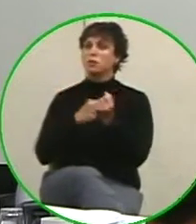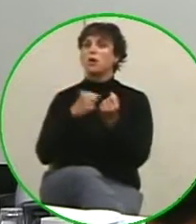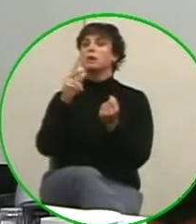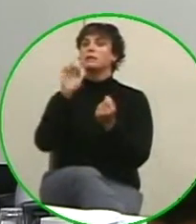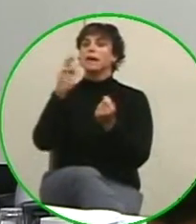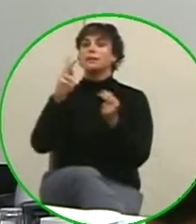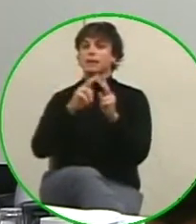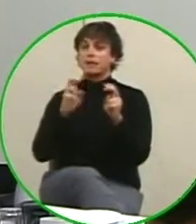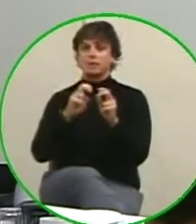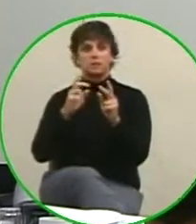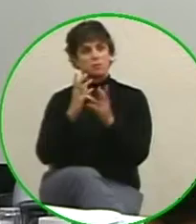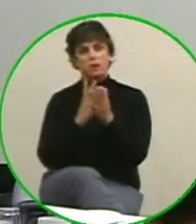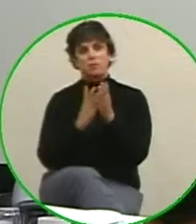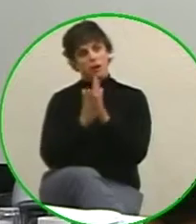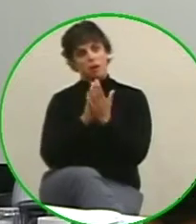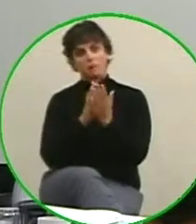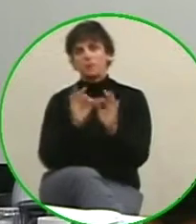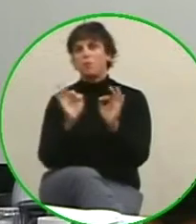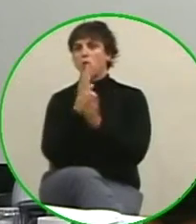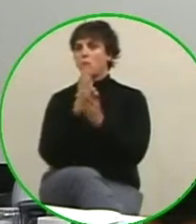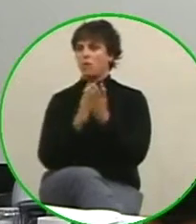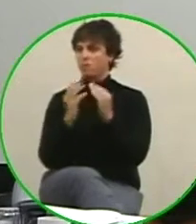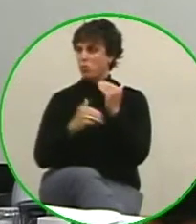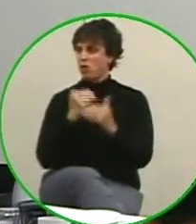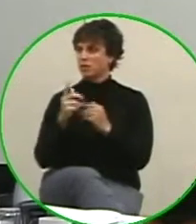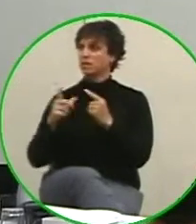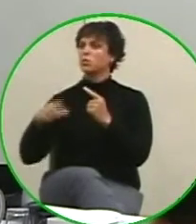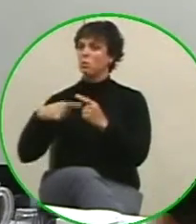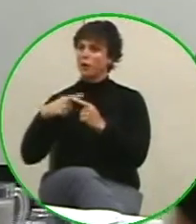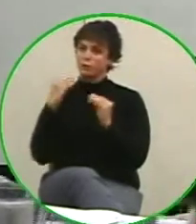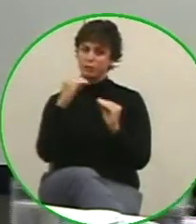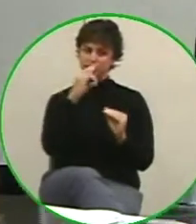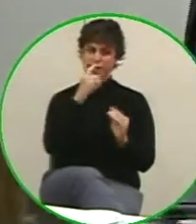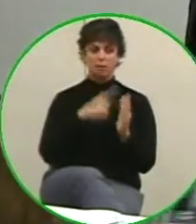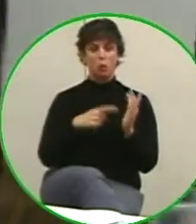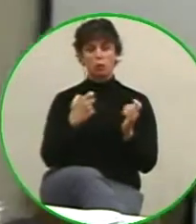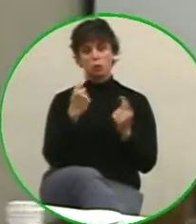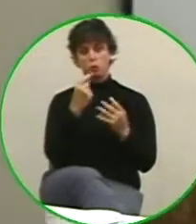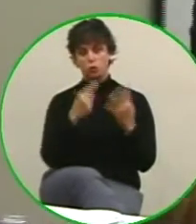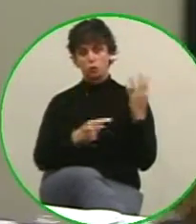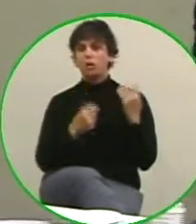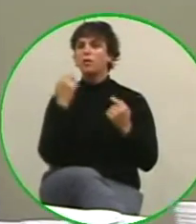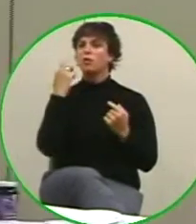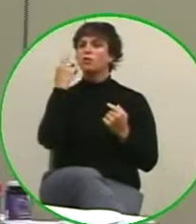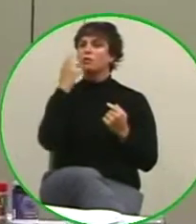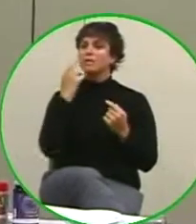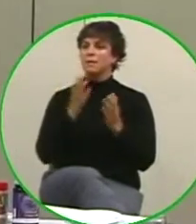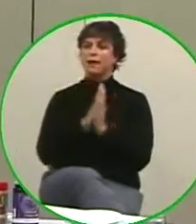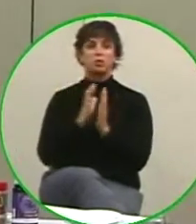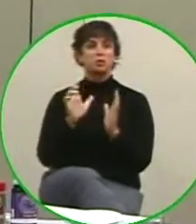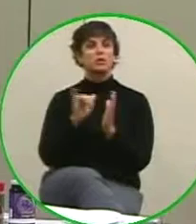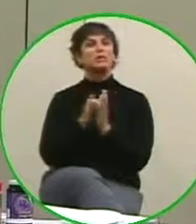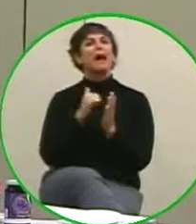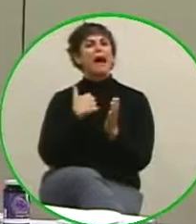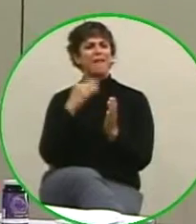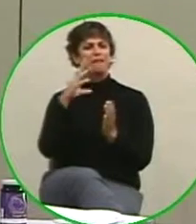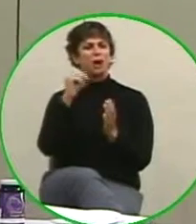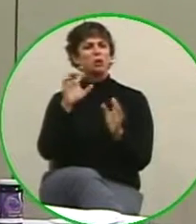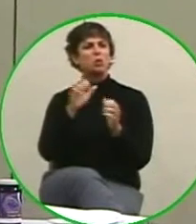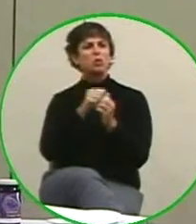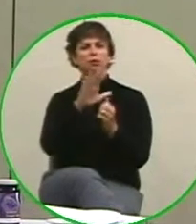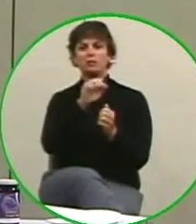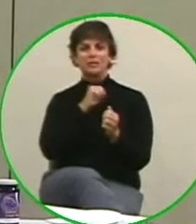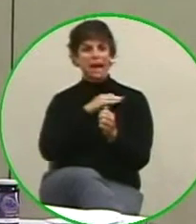process when you're teaching kids what you want them to do. The reason I asked to do this, and you can actually do this, have some fun, do this with a staff